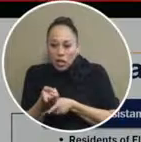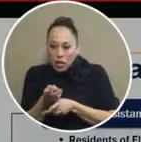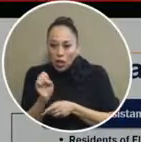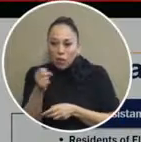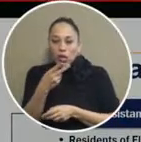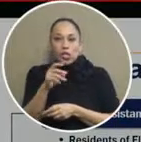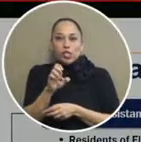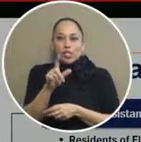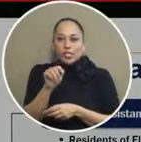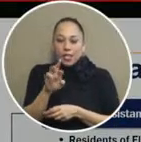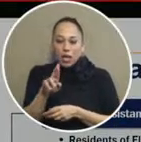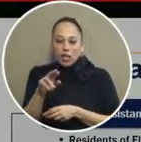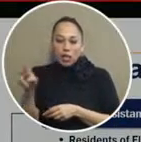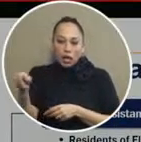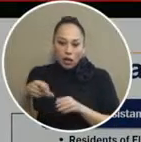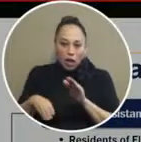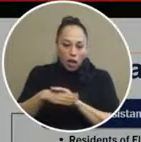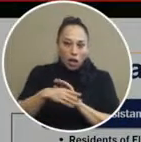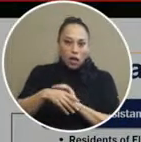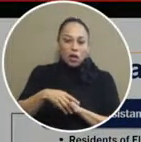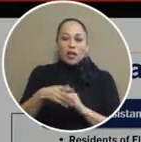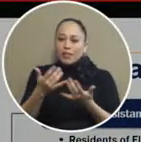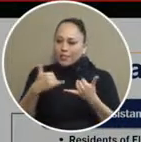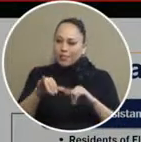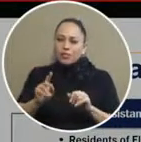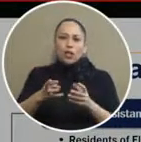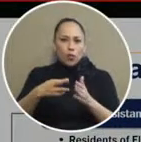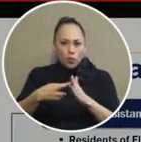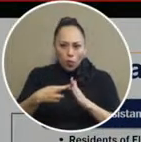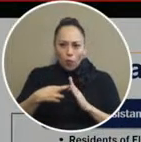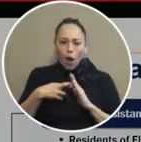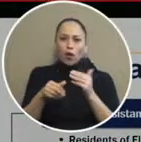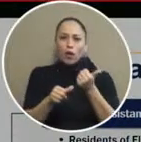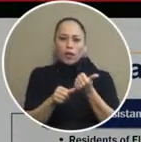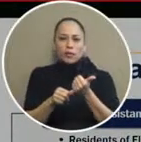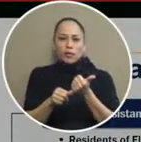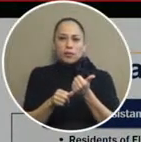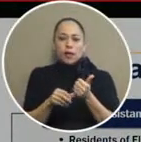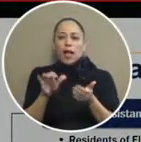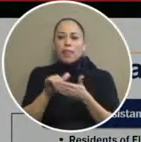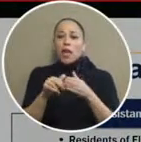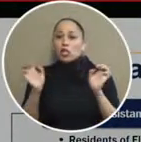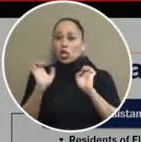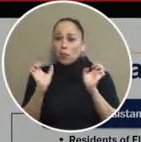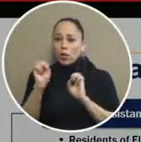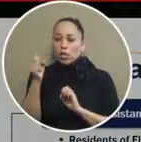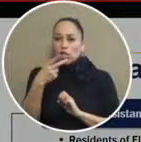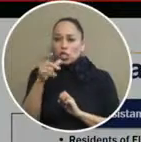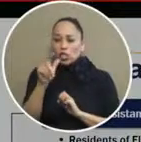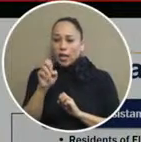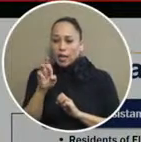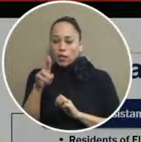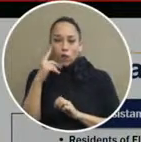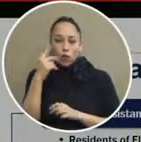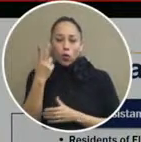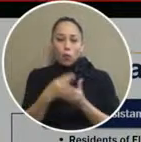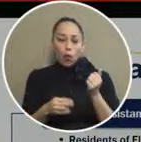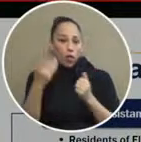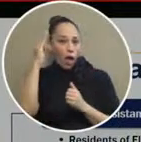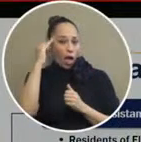folks that have been displaced, still require assistance. And so obviously we've invested in emergency shelter for both adults